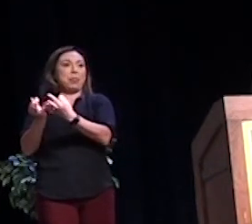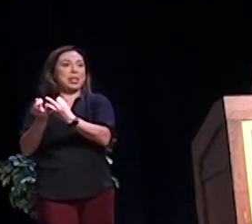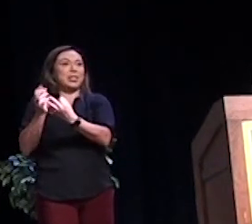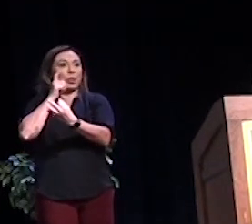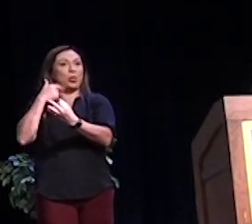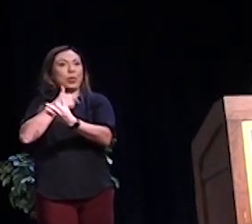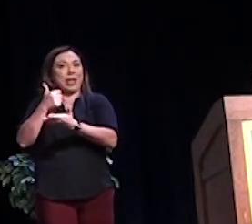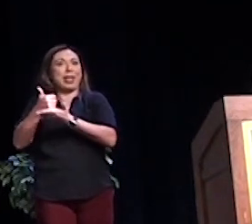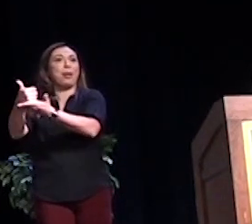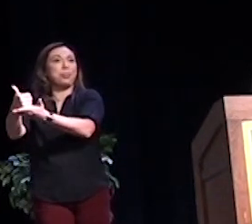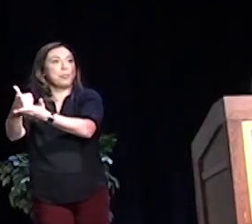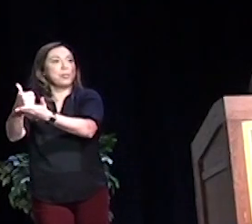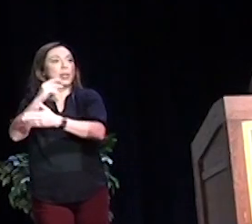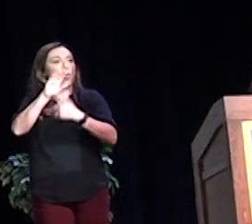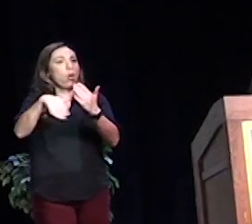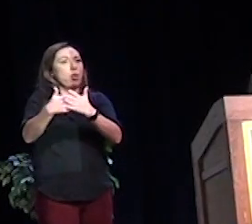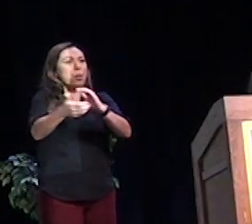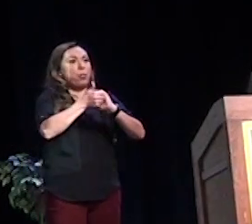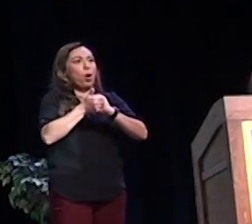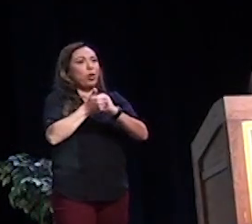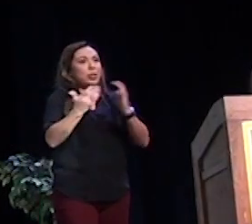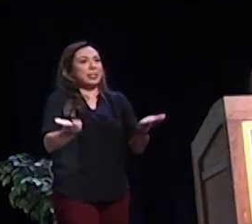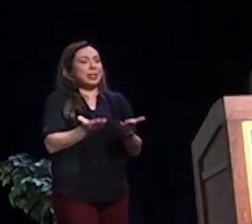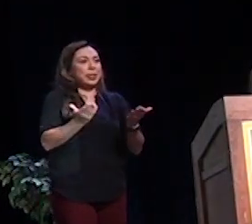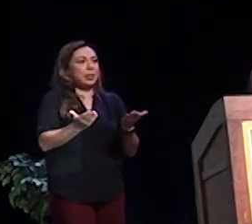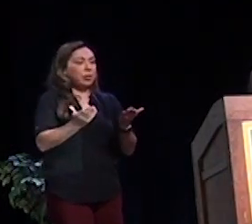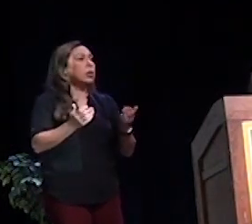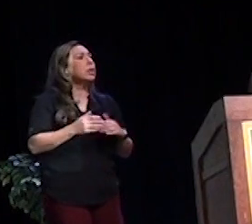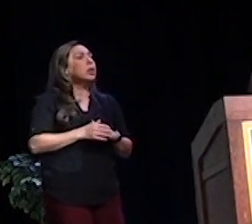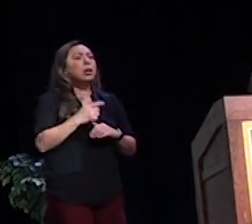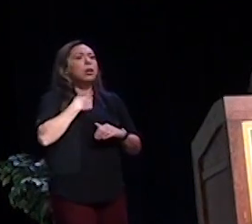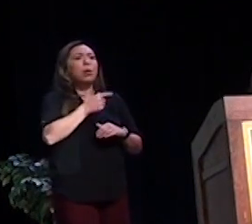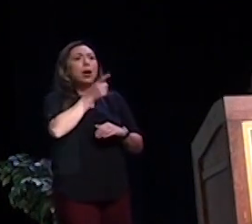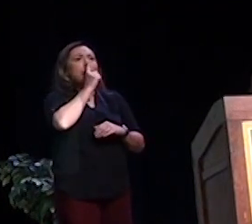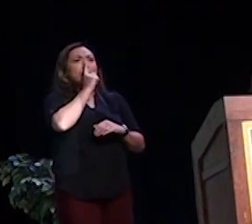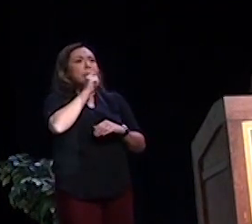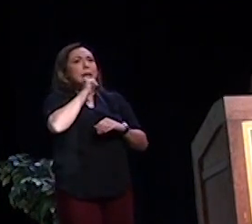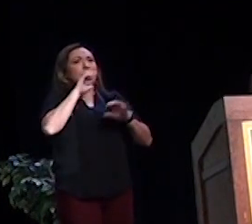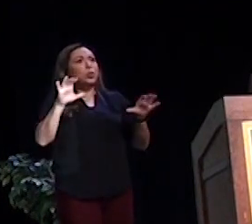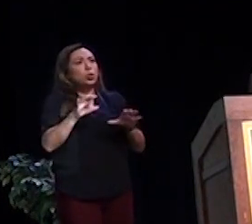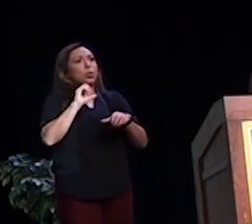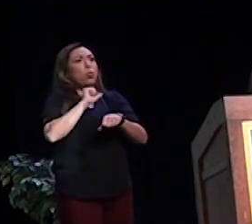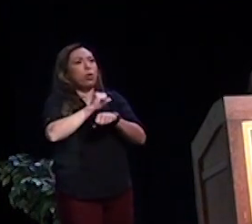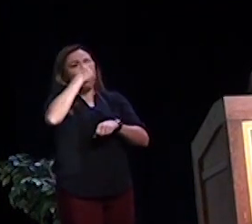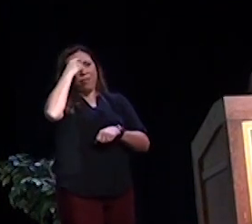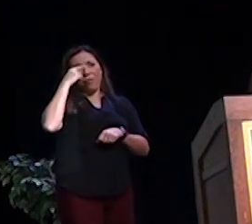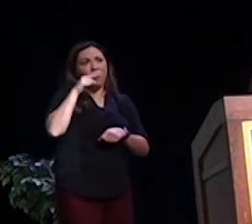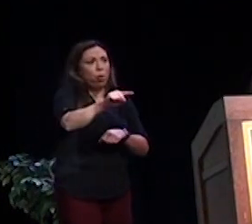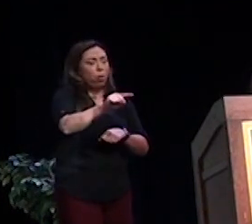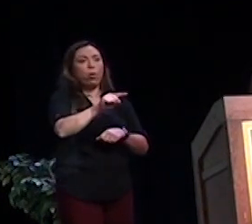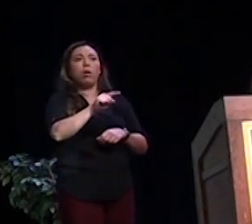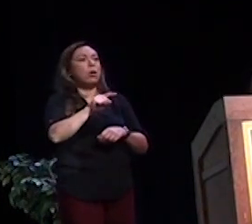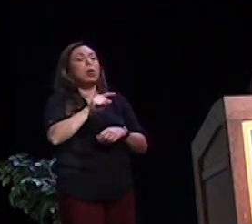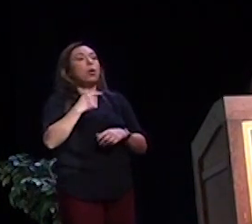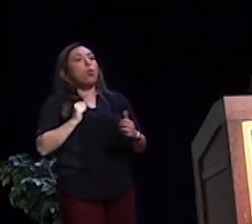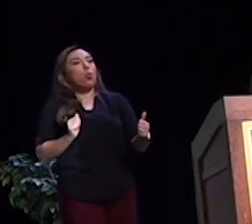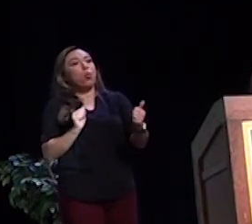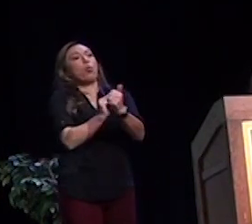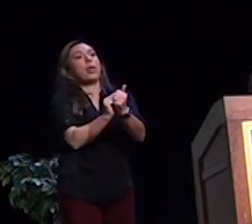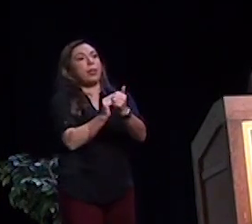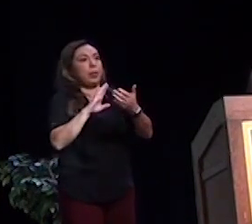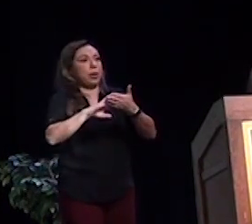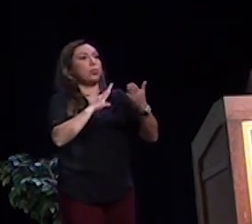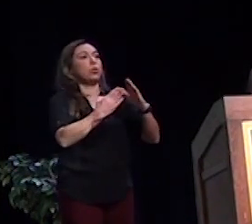and all of the partners that are here. We're not doing, as Stephen and I mentioned, we're not doing work for the community, we're doing work with the